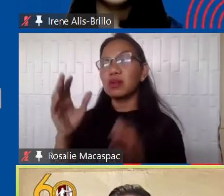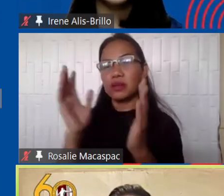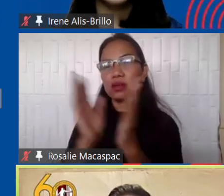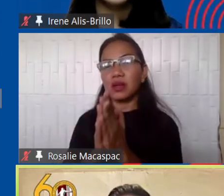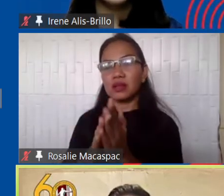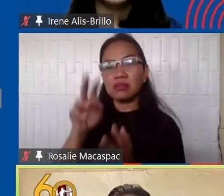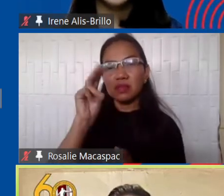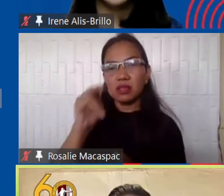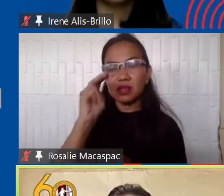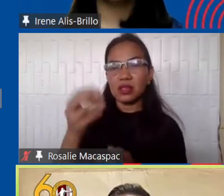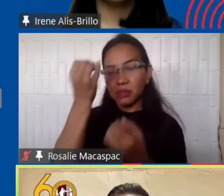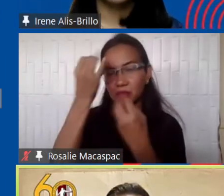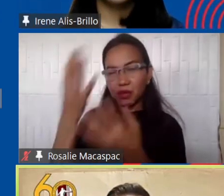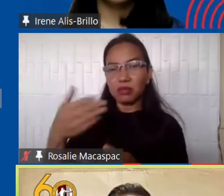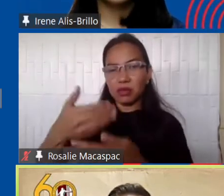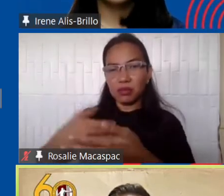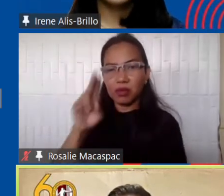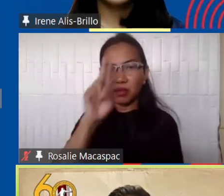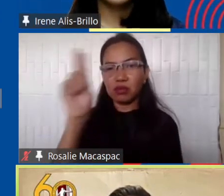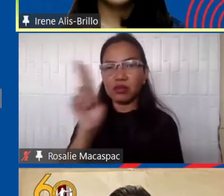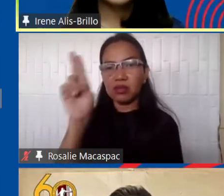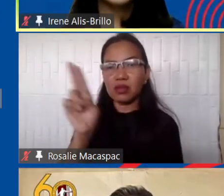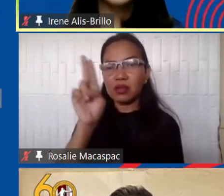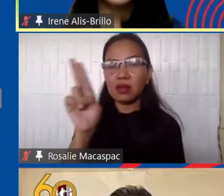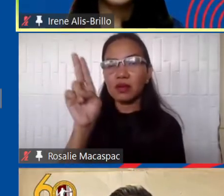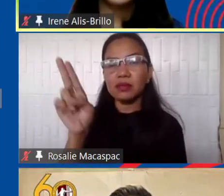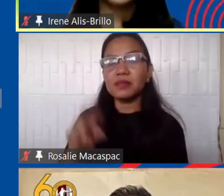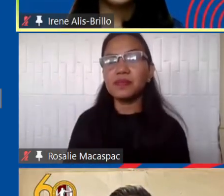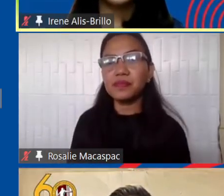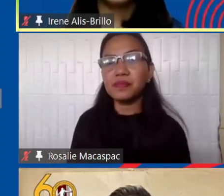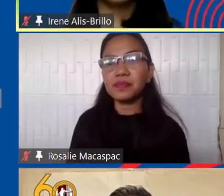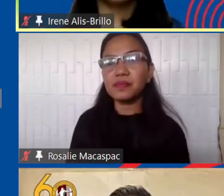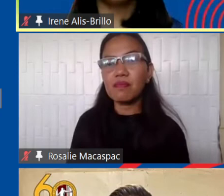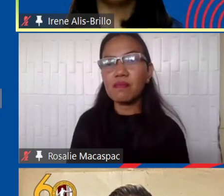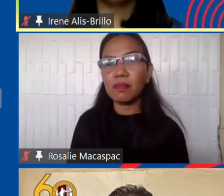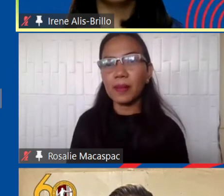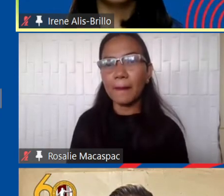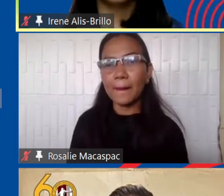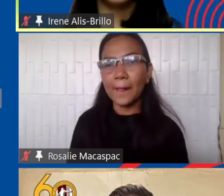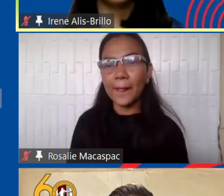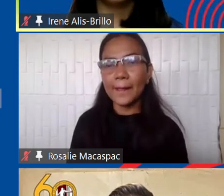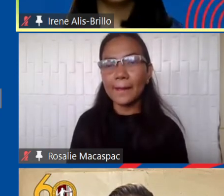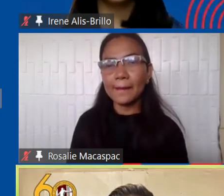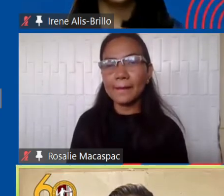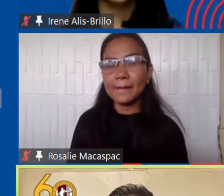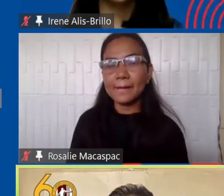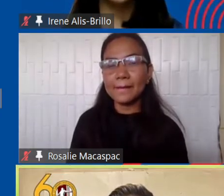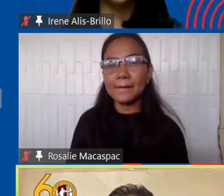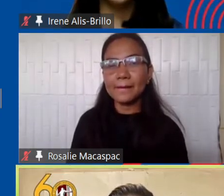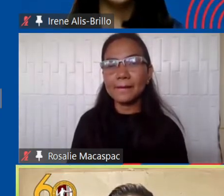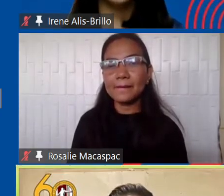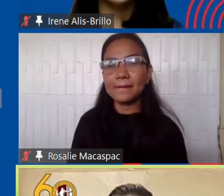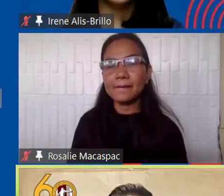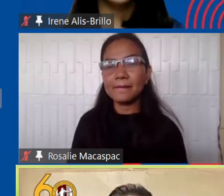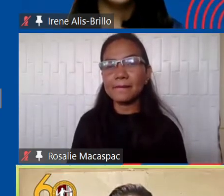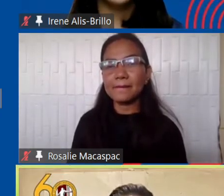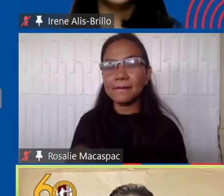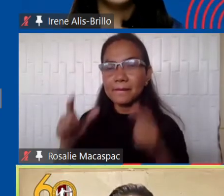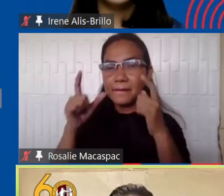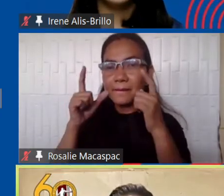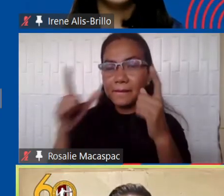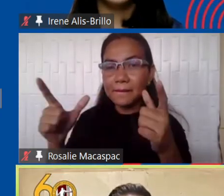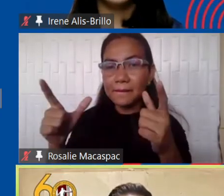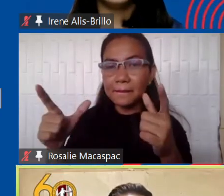yun. That's why, uh, if you look at the core trust